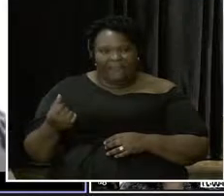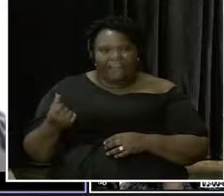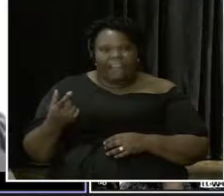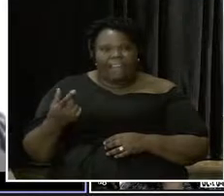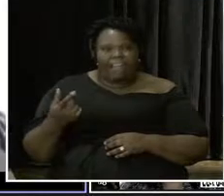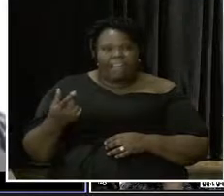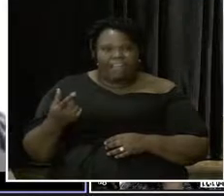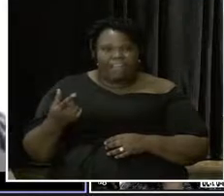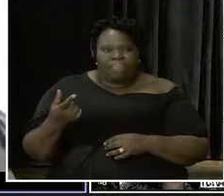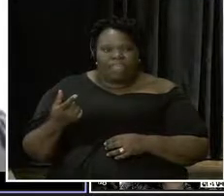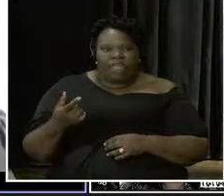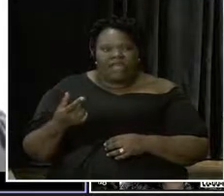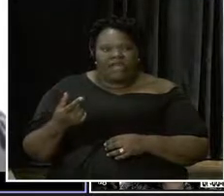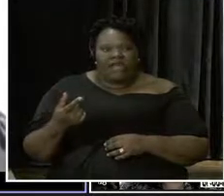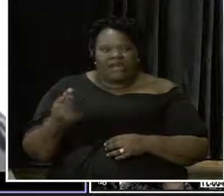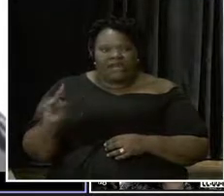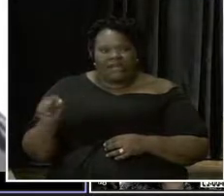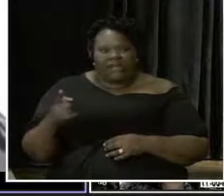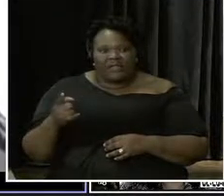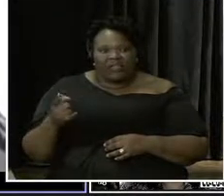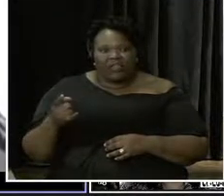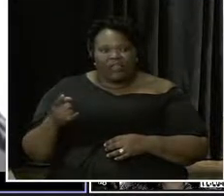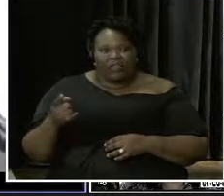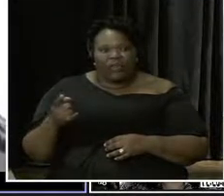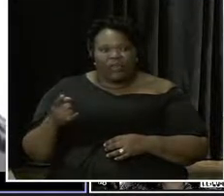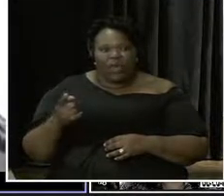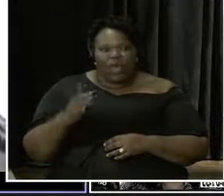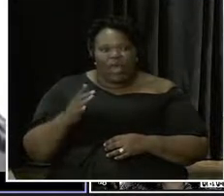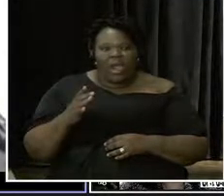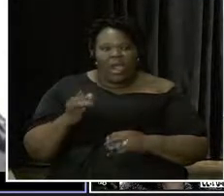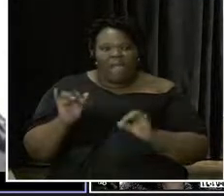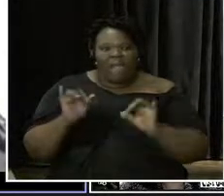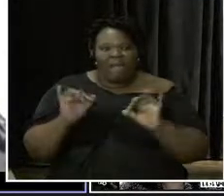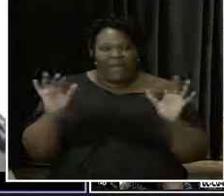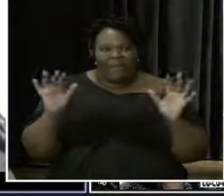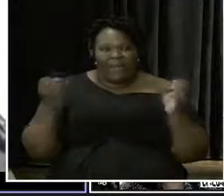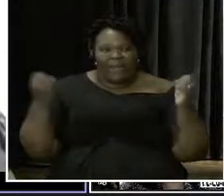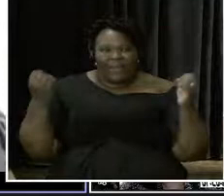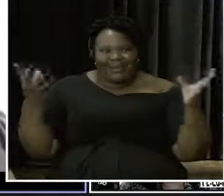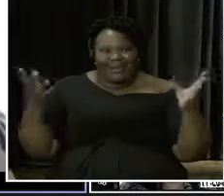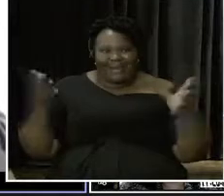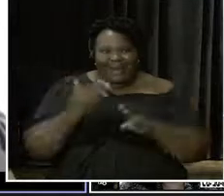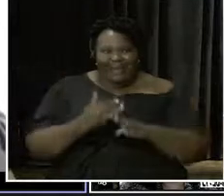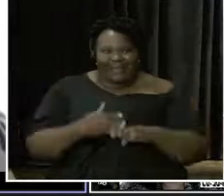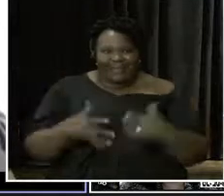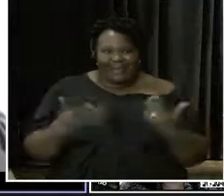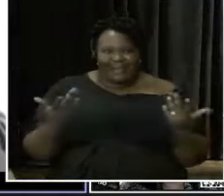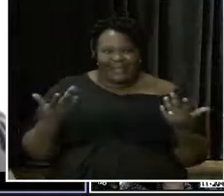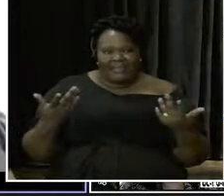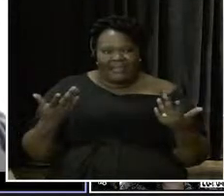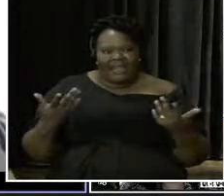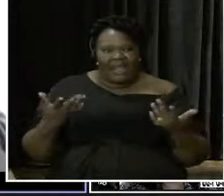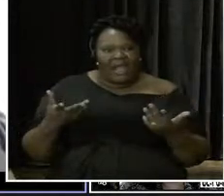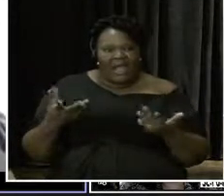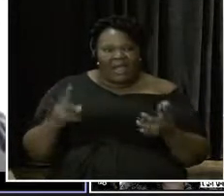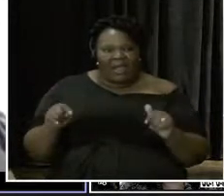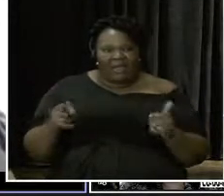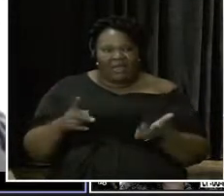another issue to consider. When we have such a high unemployment rate, agreeing to pay medical aid